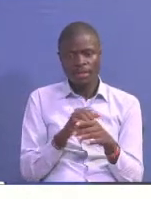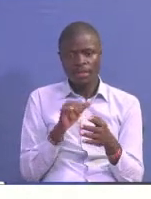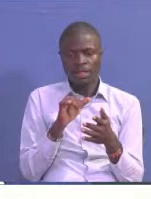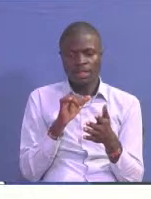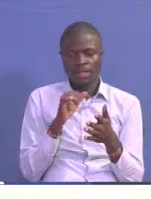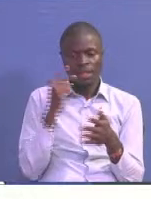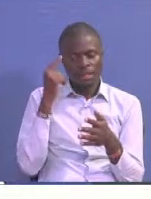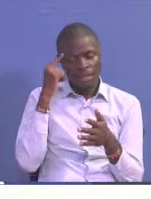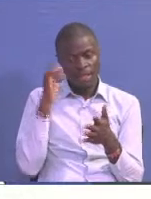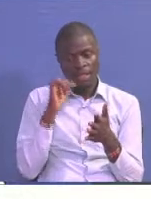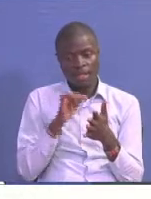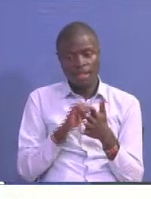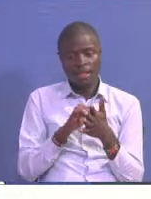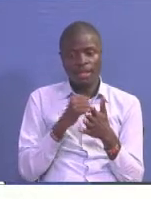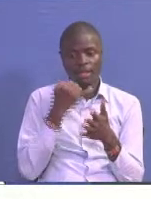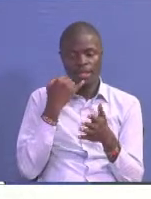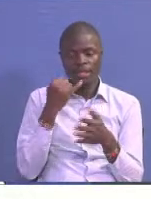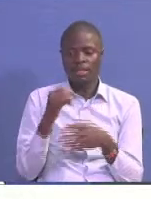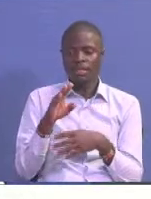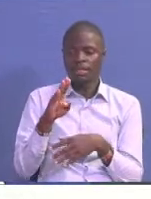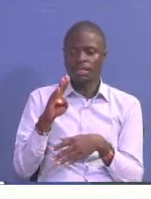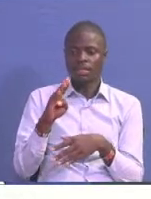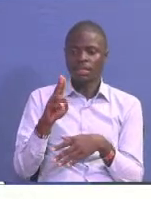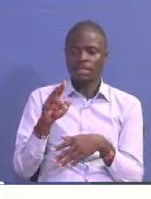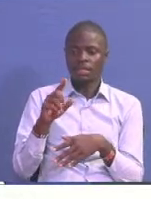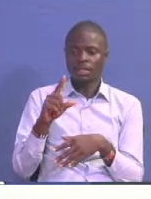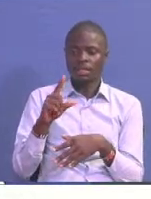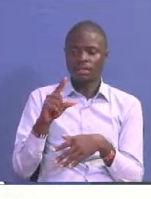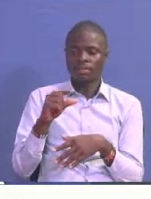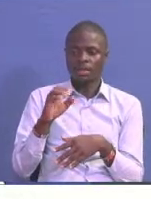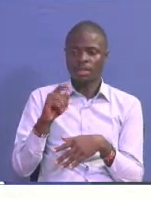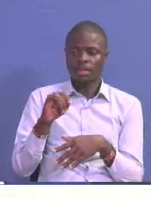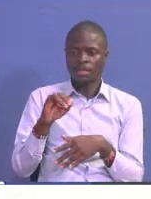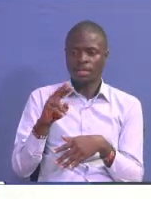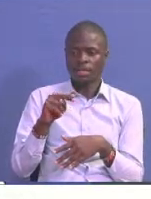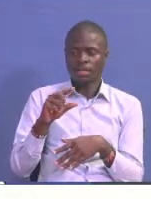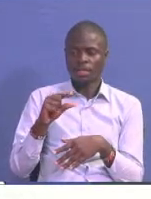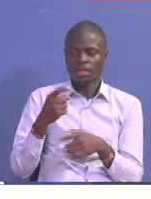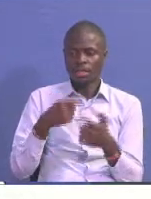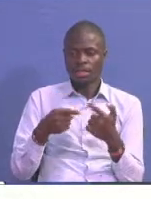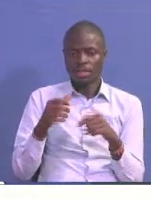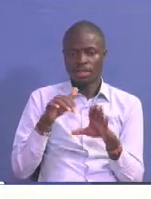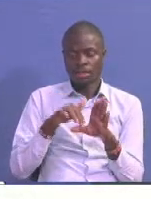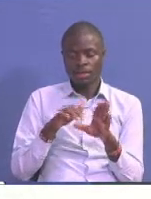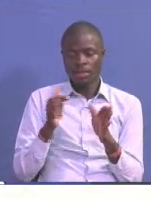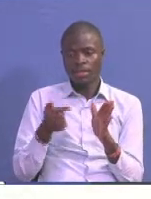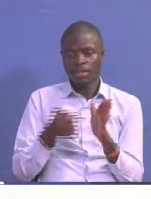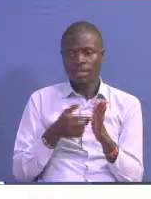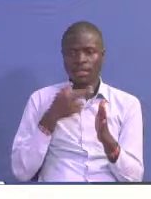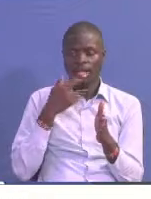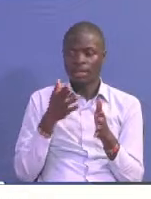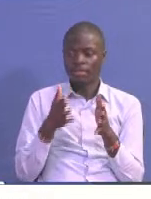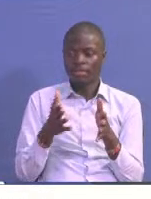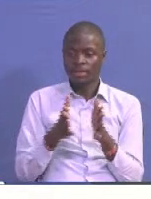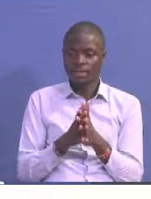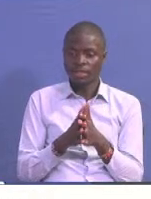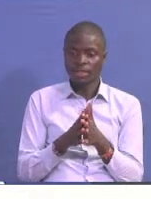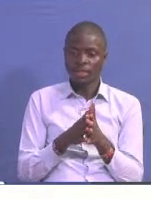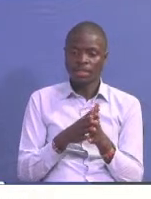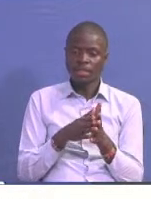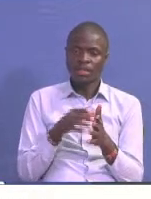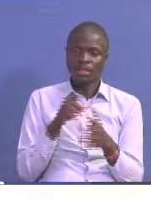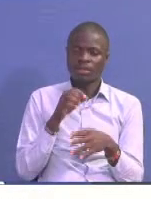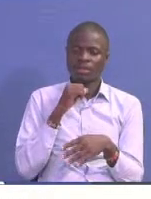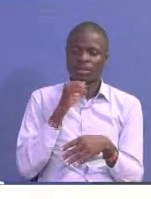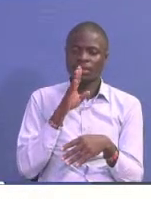is where really the budgeting comes in, so that these things are available. You